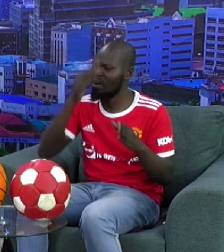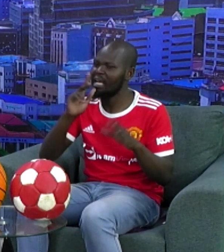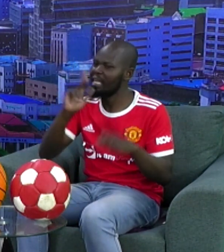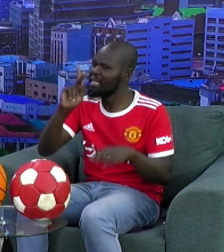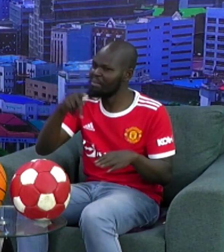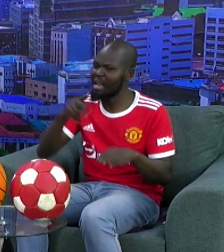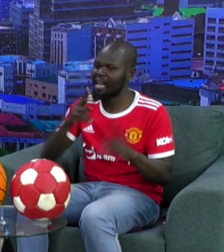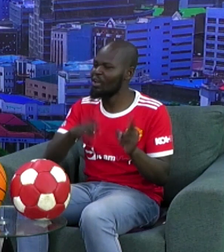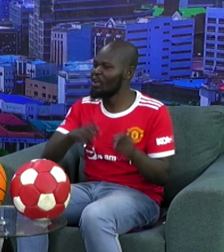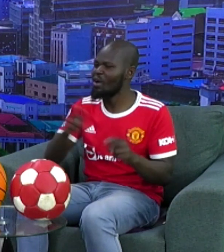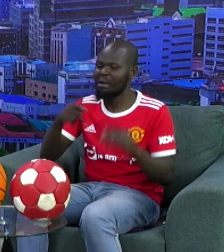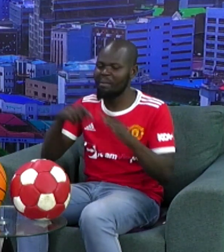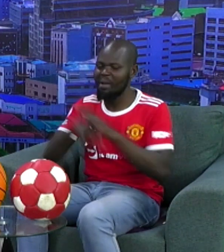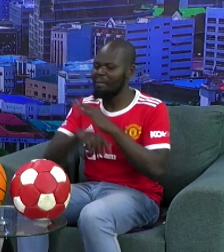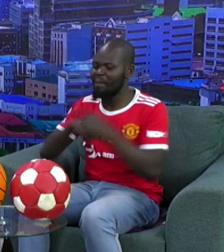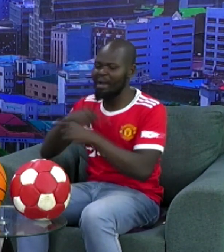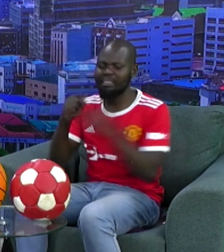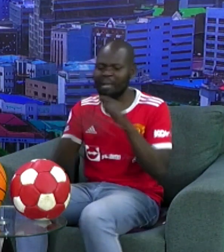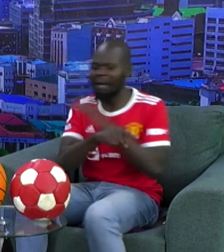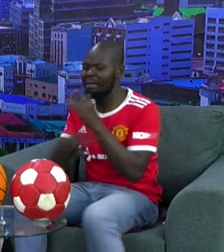will go for a draw.